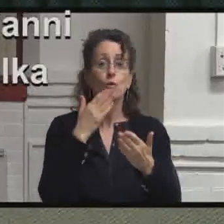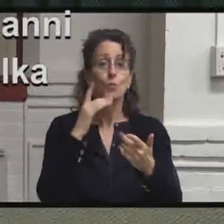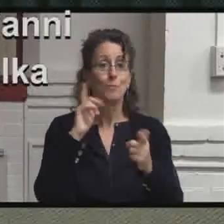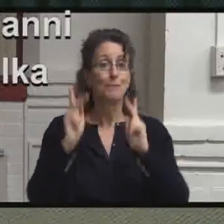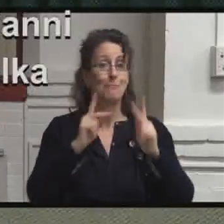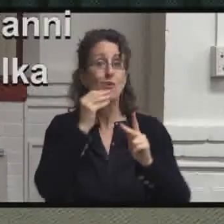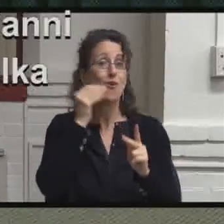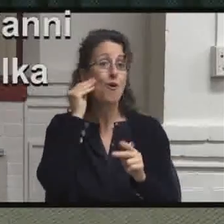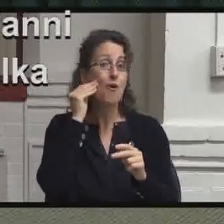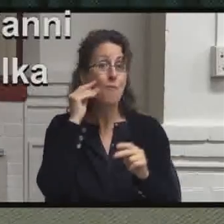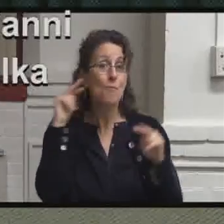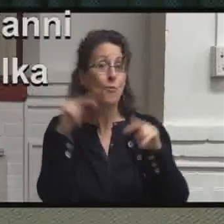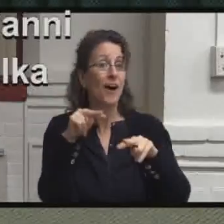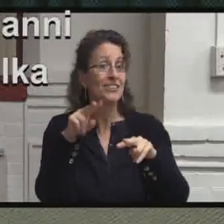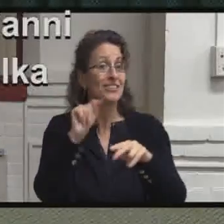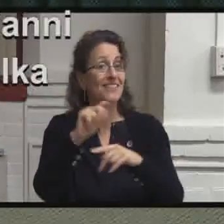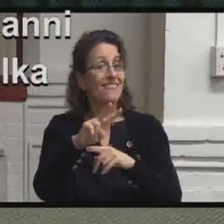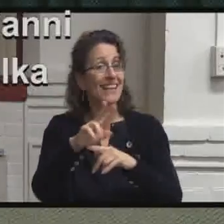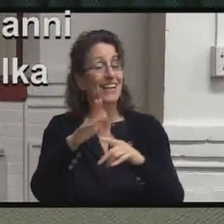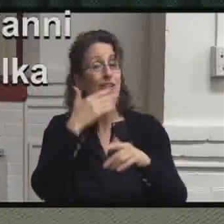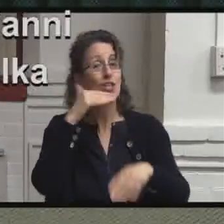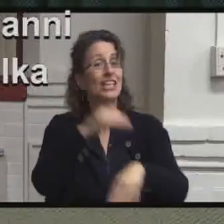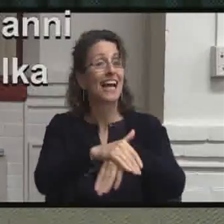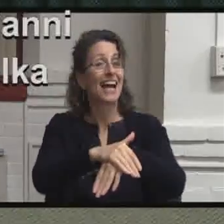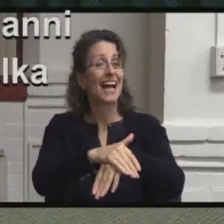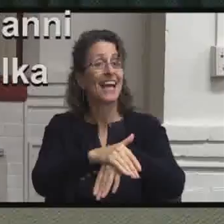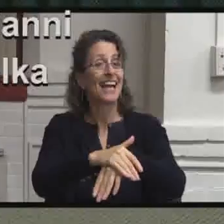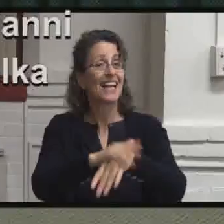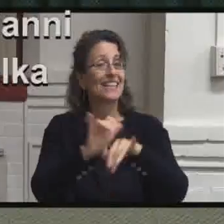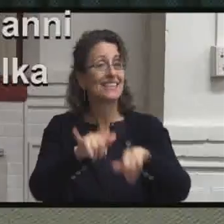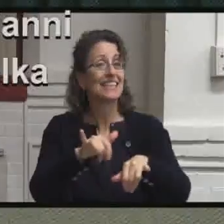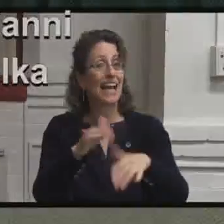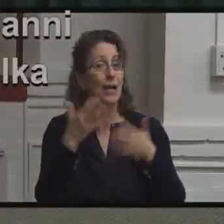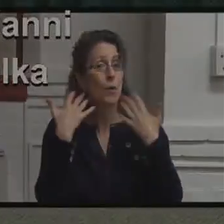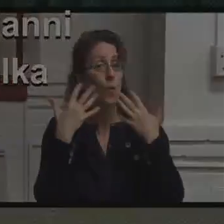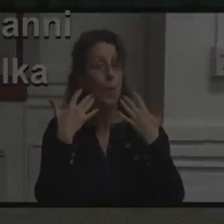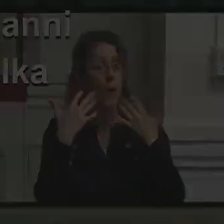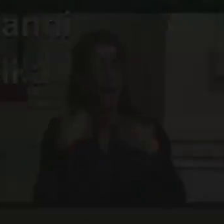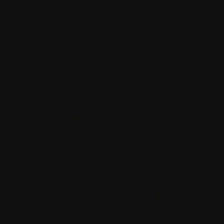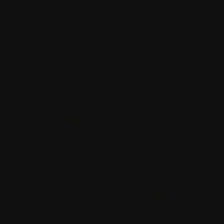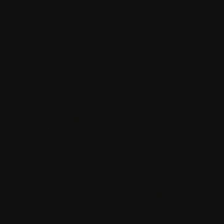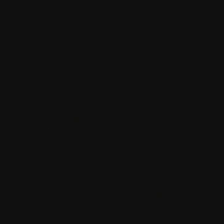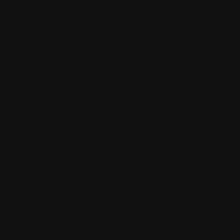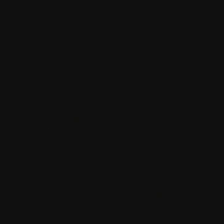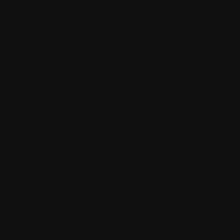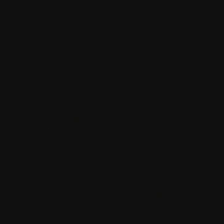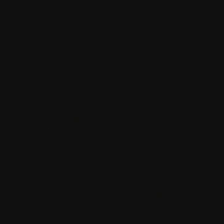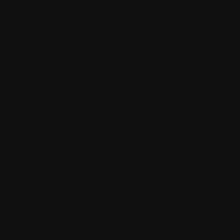BCTV. Good night. Stay cool. So there's